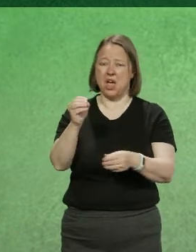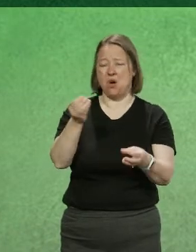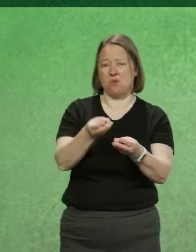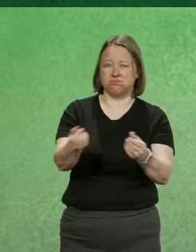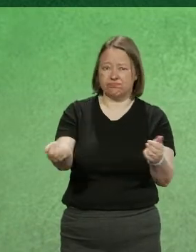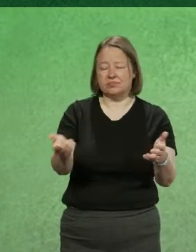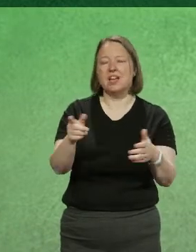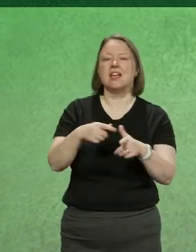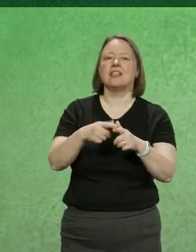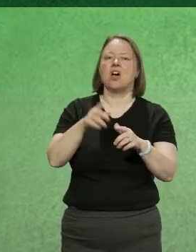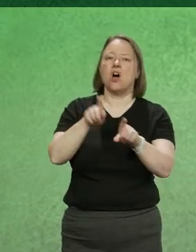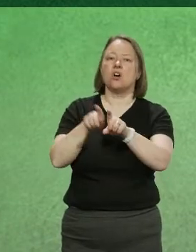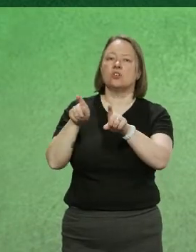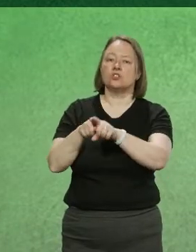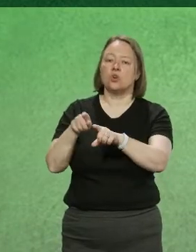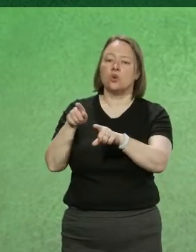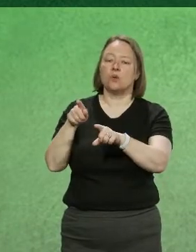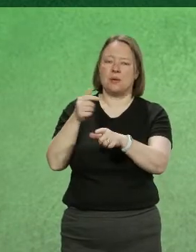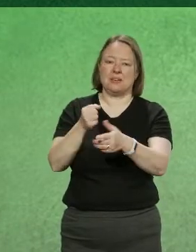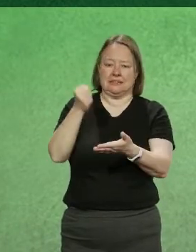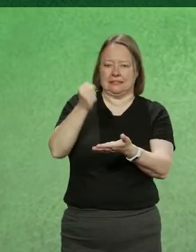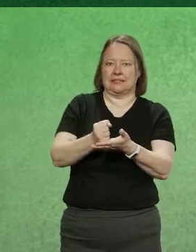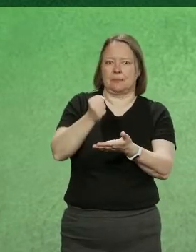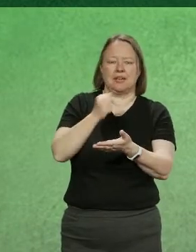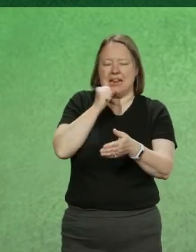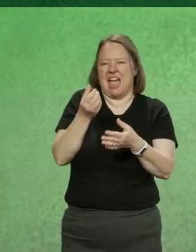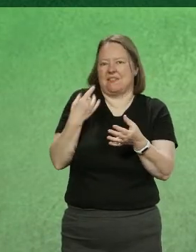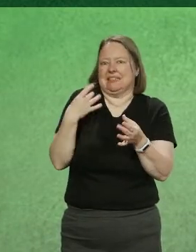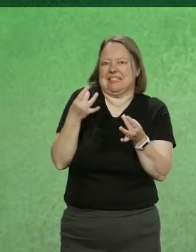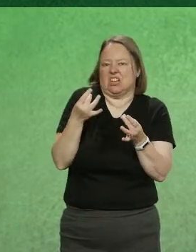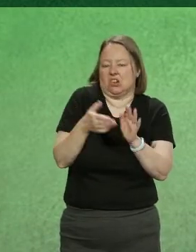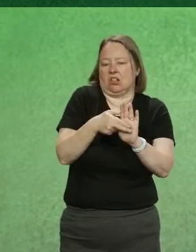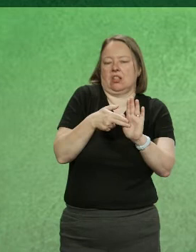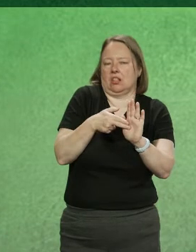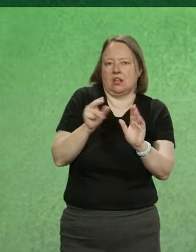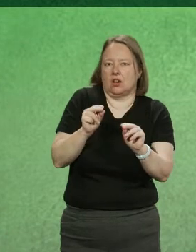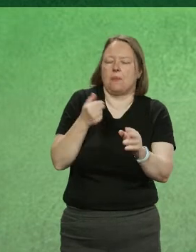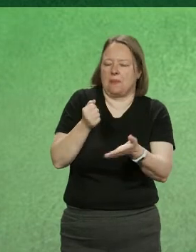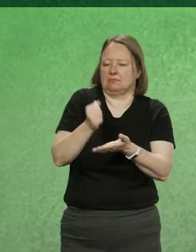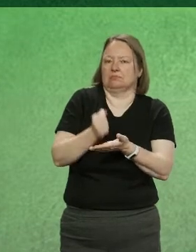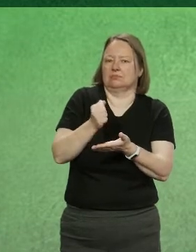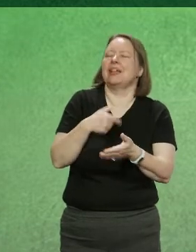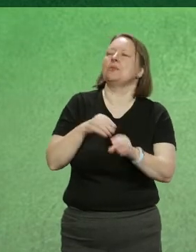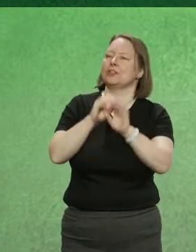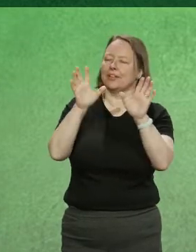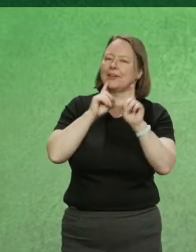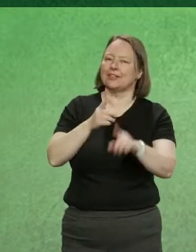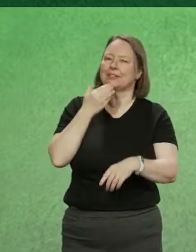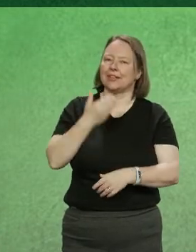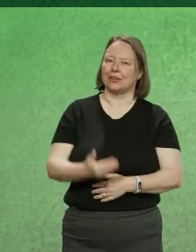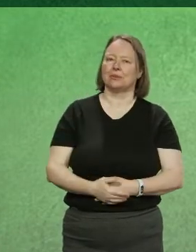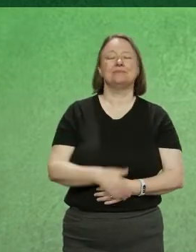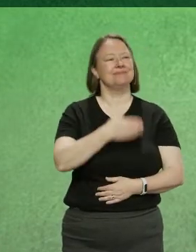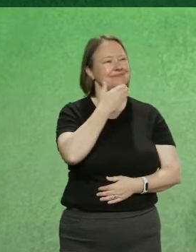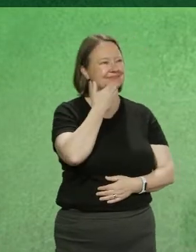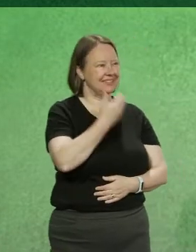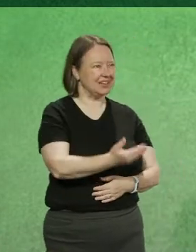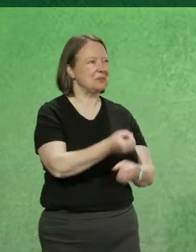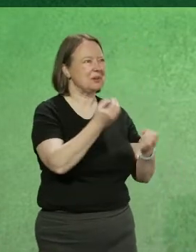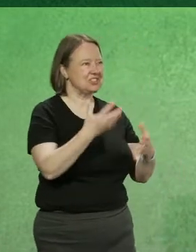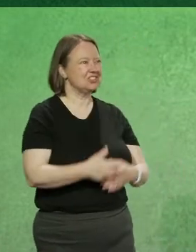consider stamping some of this information rather than a sticker. But that was a clear answer. Thank you. Thank you very